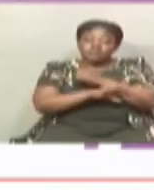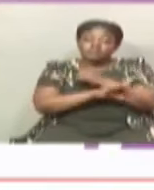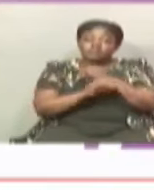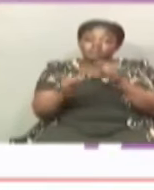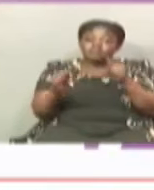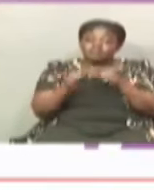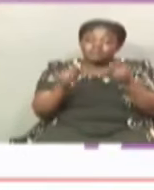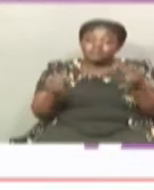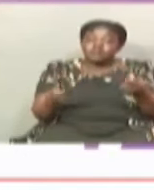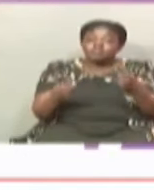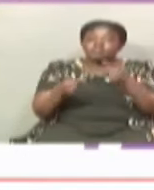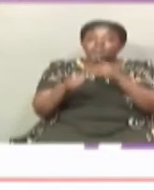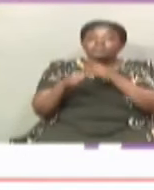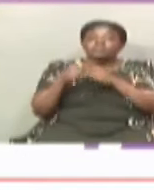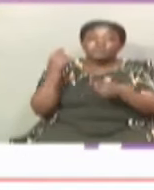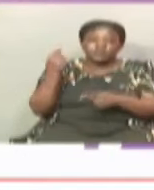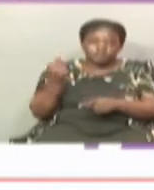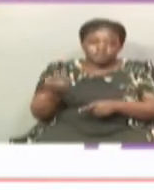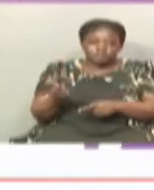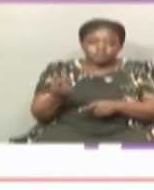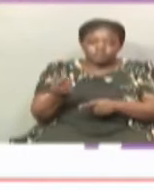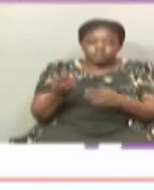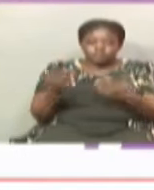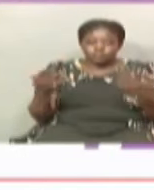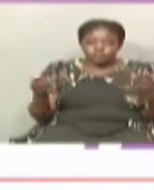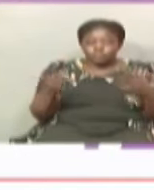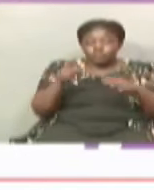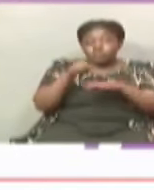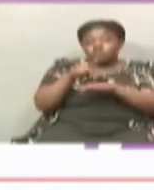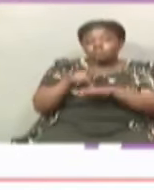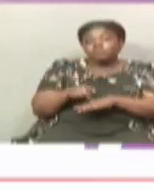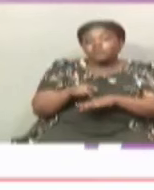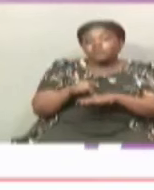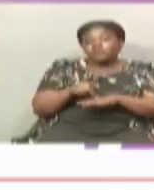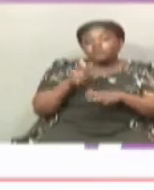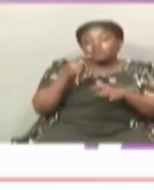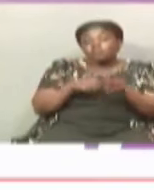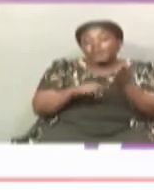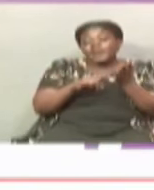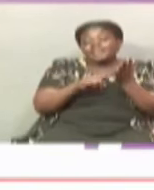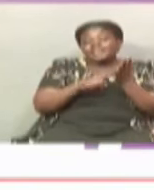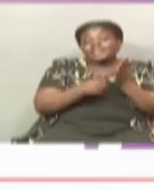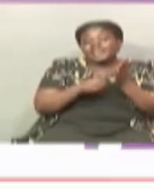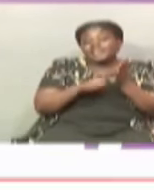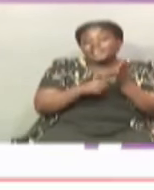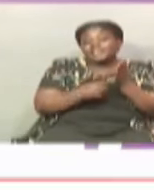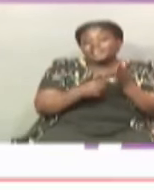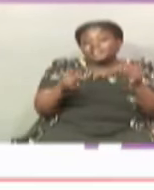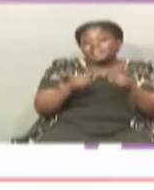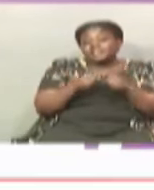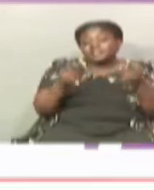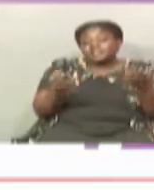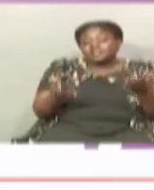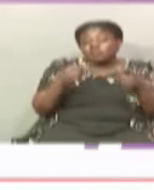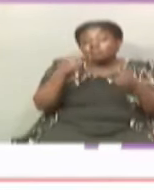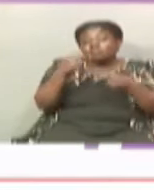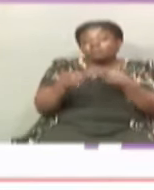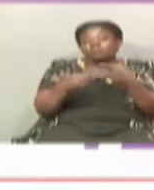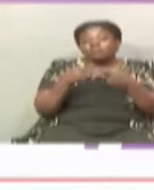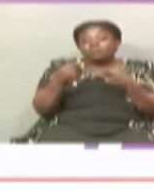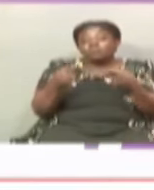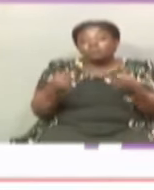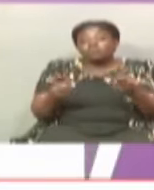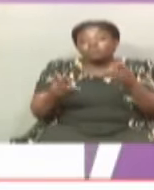and murderers by relying on technicalities and strange procedures